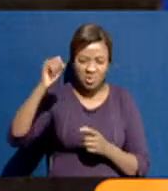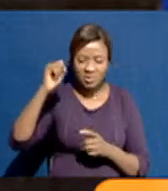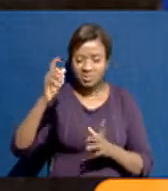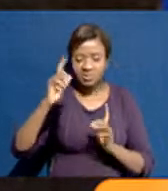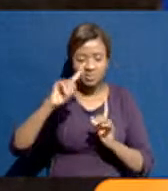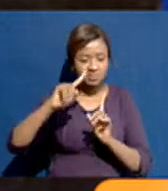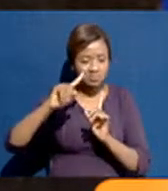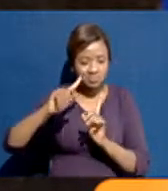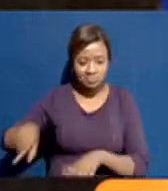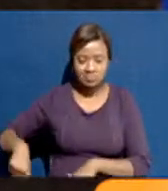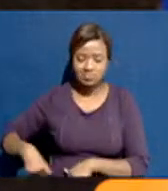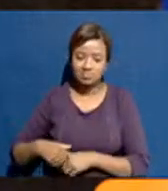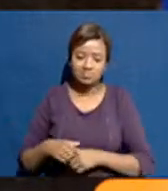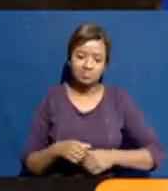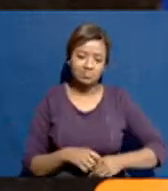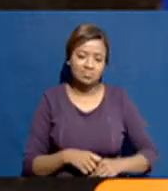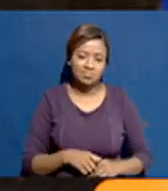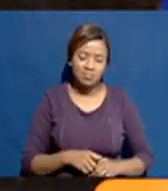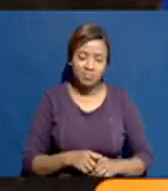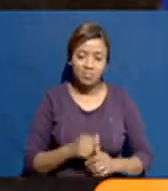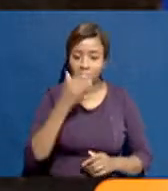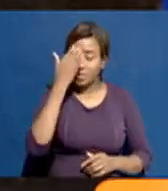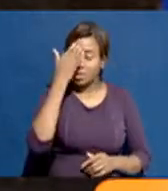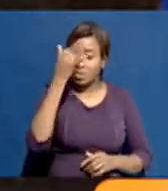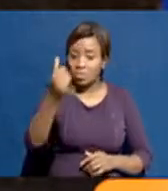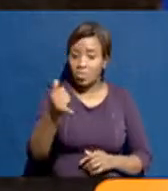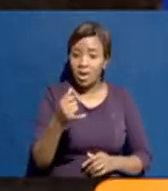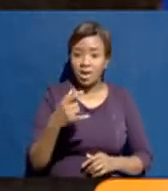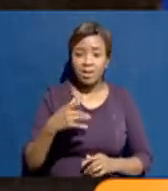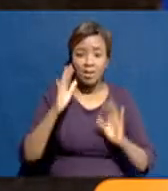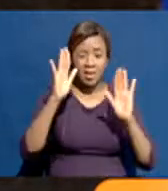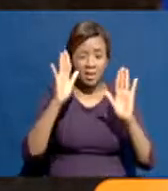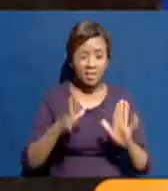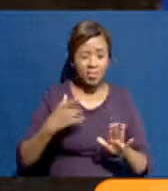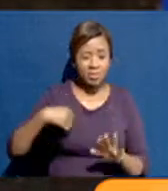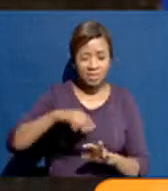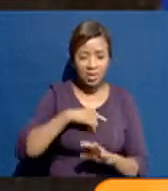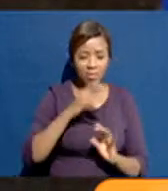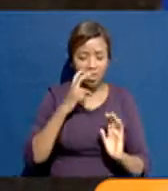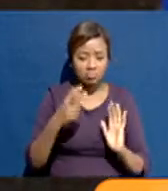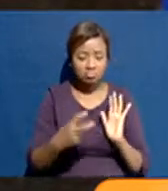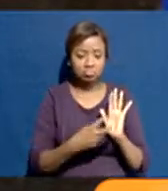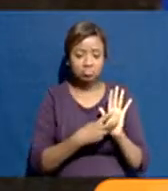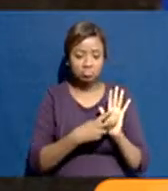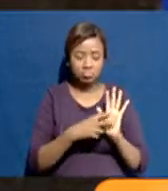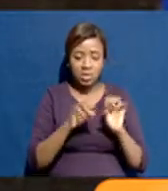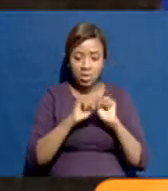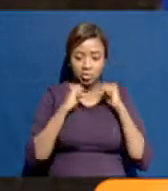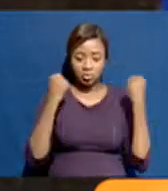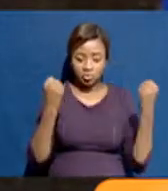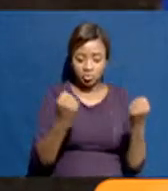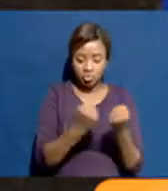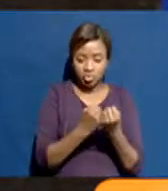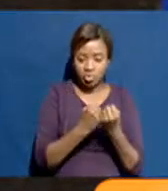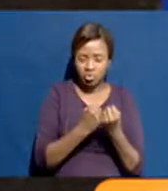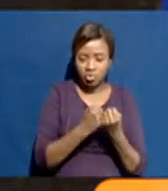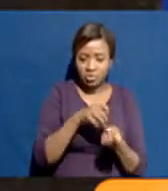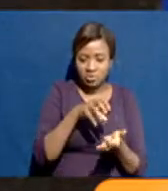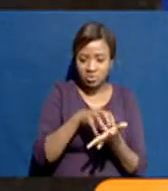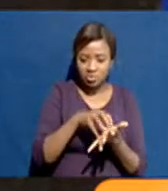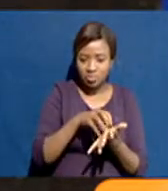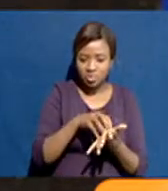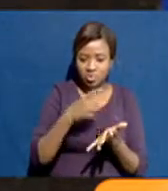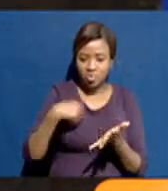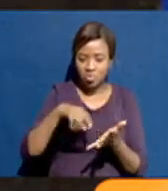Yeah. Because we have to realize that there is something that is broken. The social fabric that we assume is a